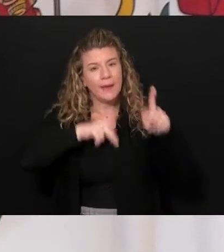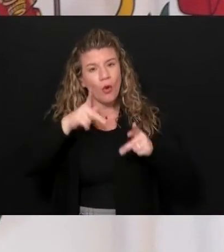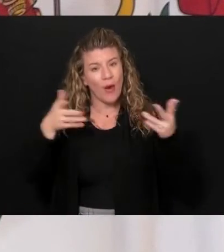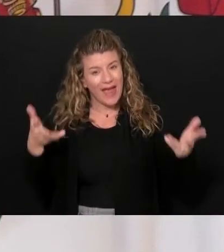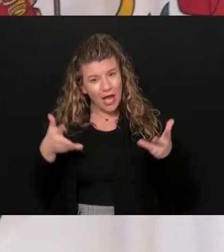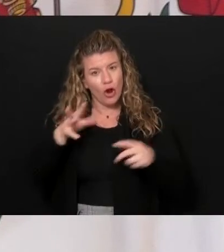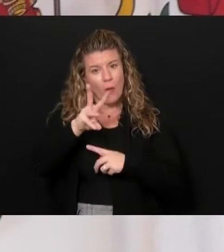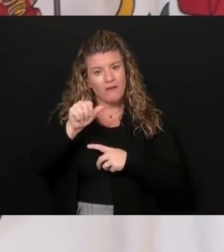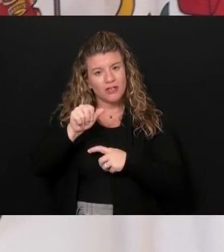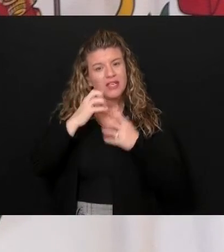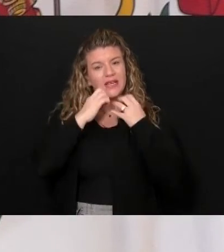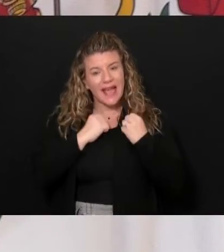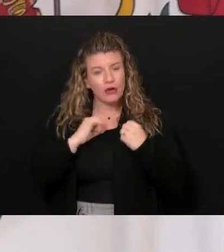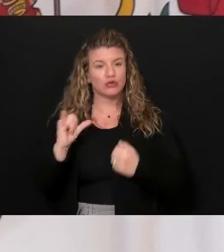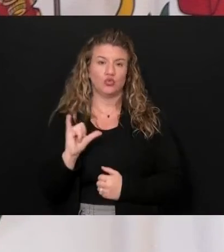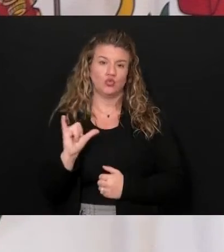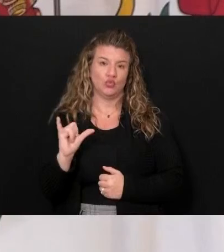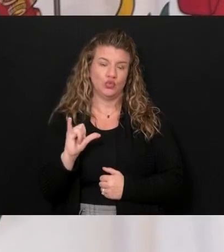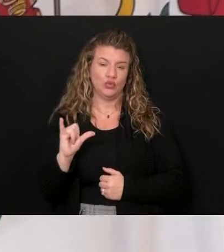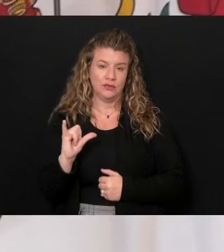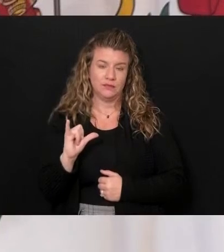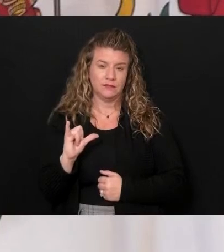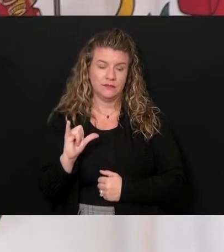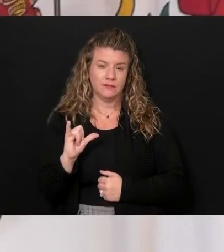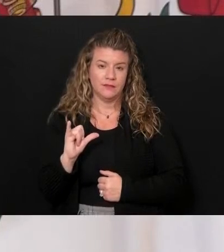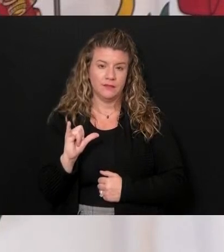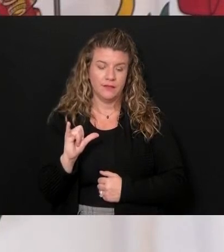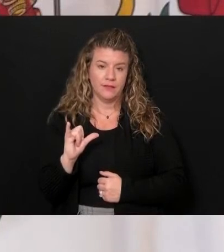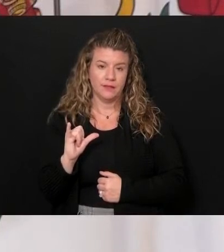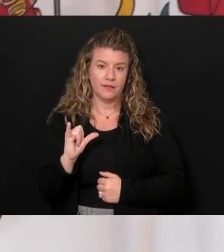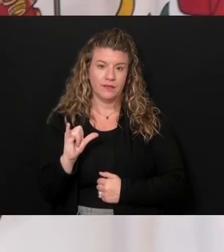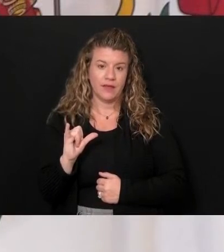care. And I know how much